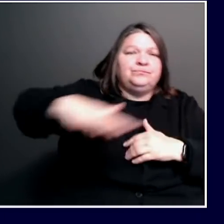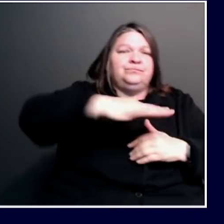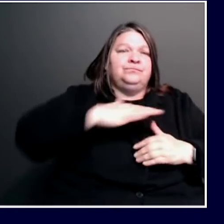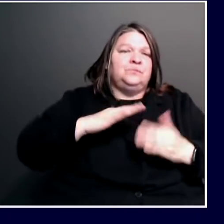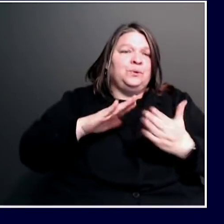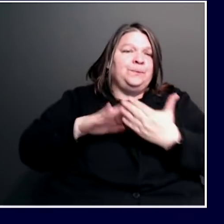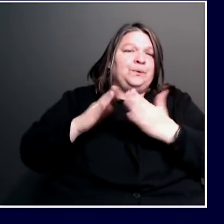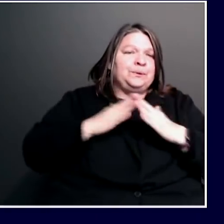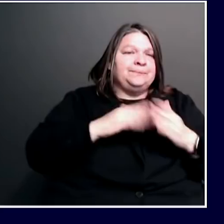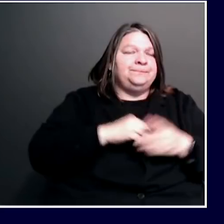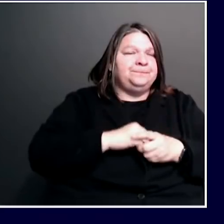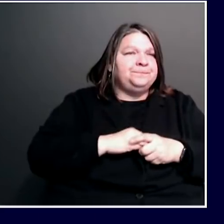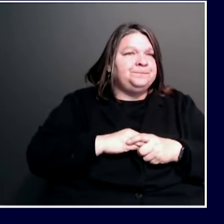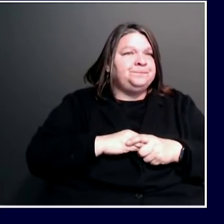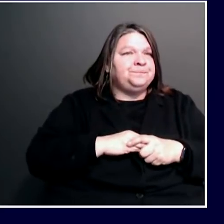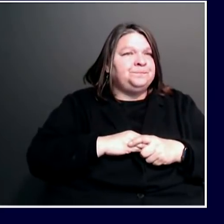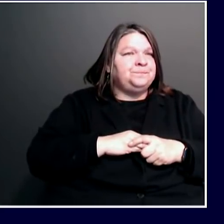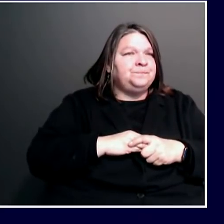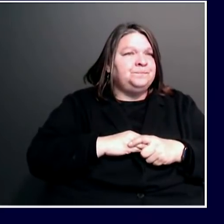different level.